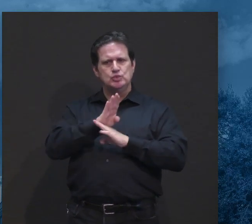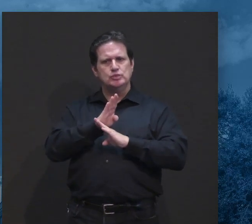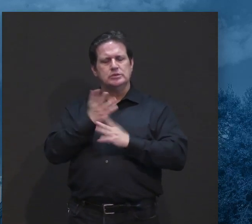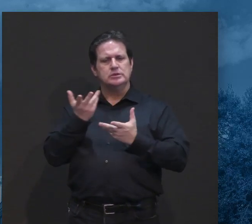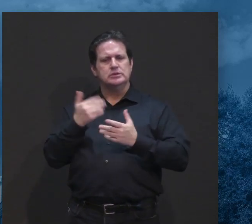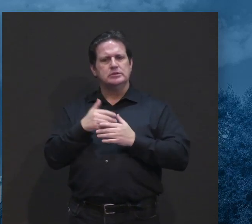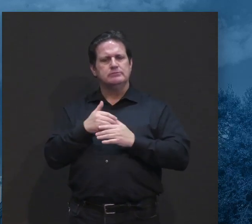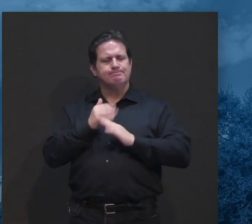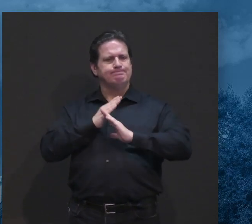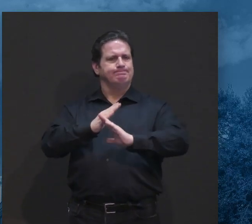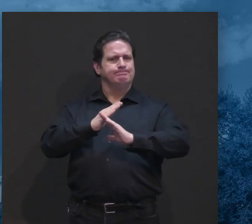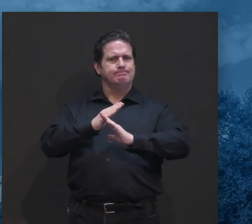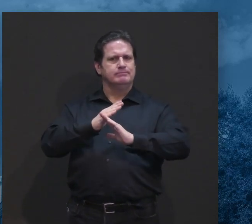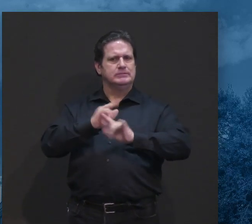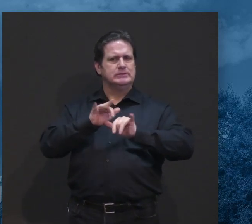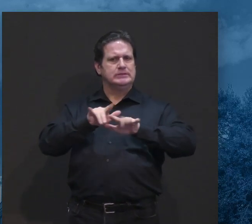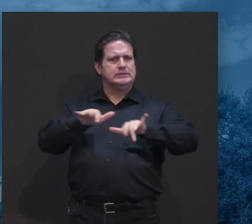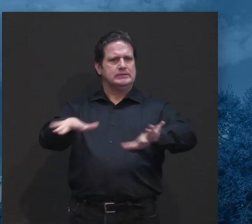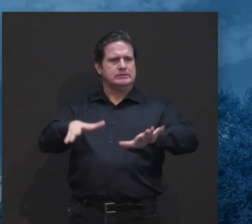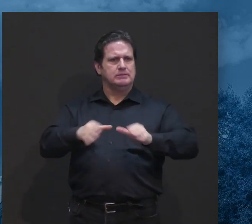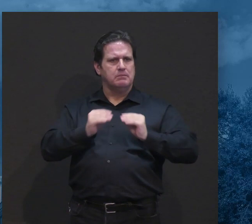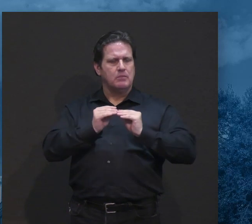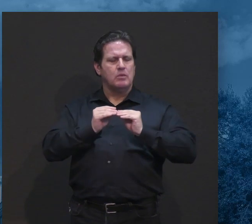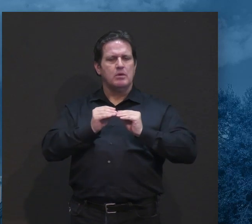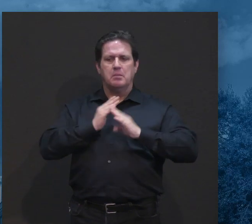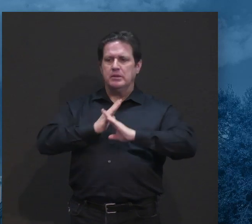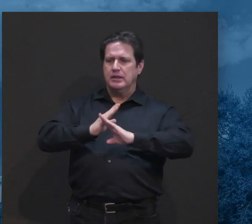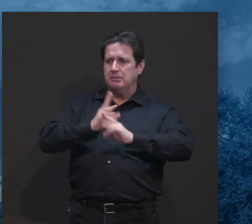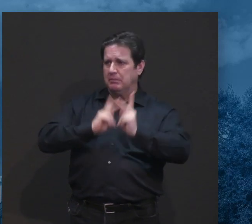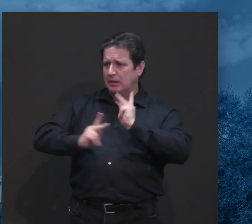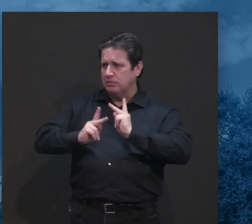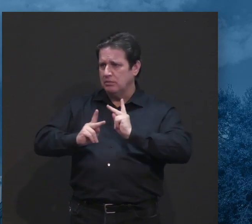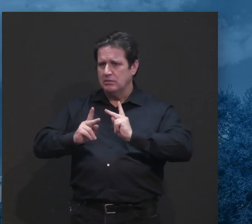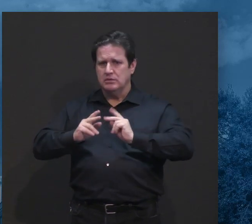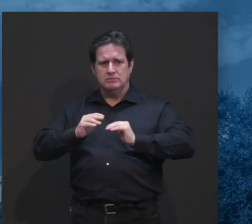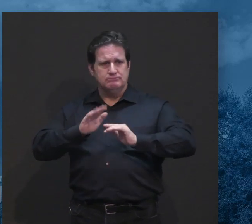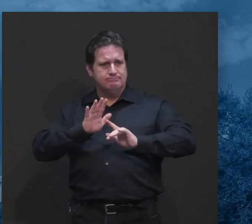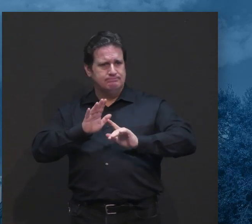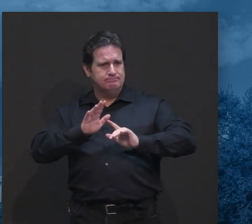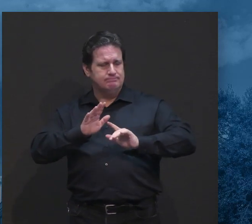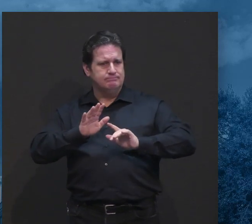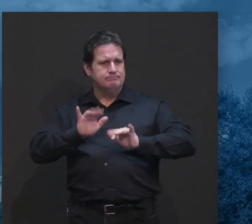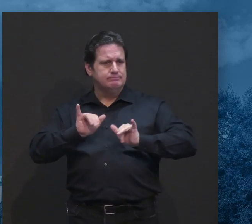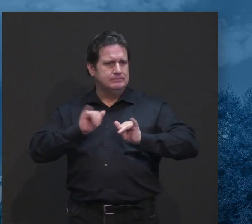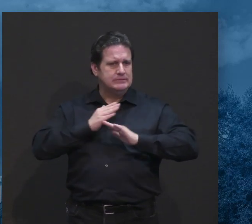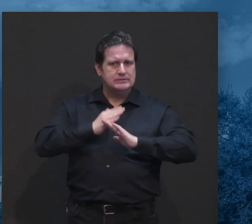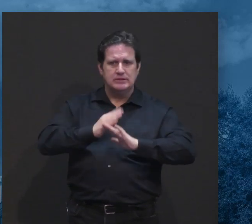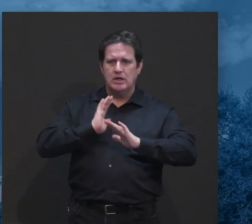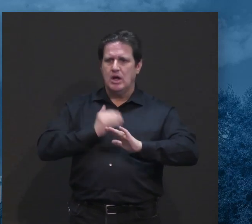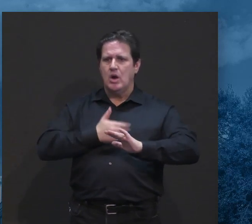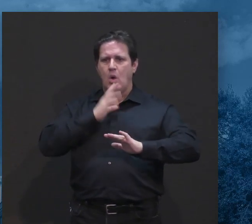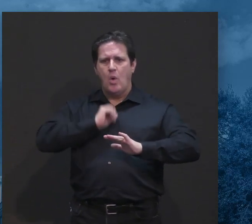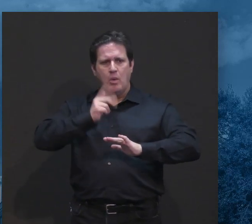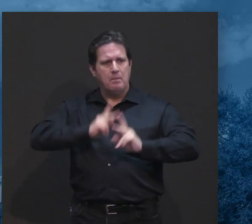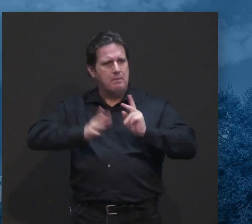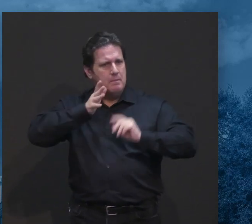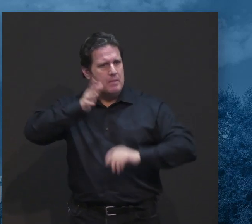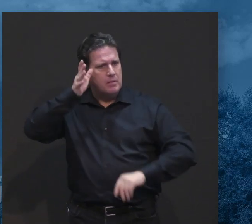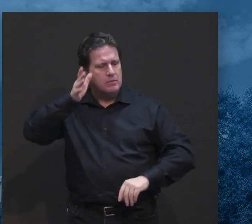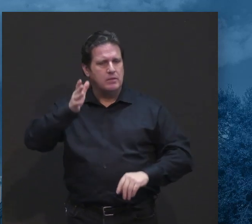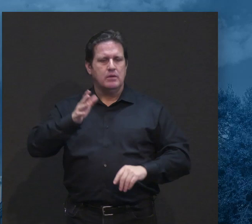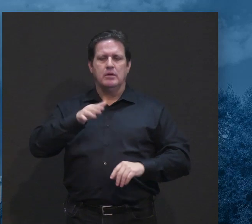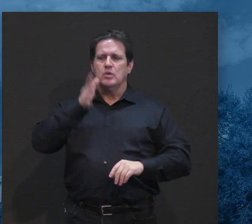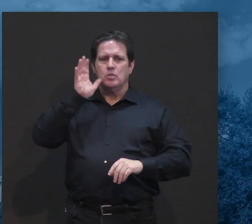that we prevent the spread of the virus. We protect vulnerable populations. We protect our elderly parents